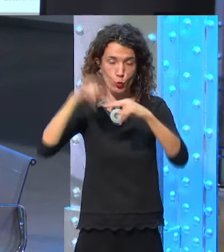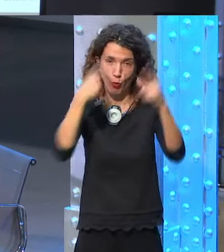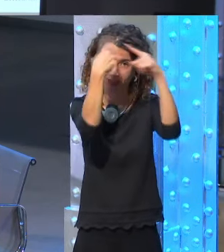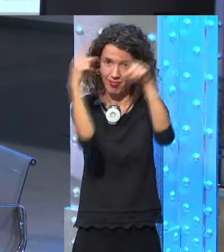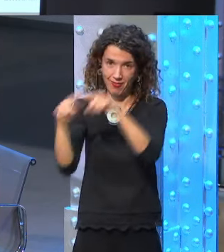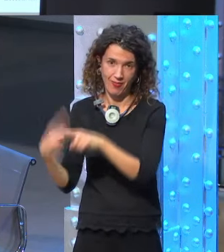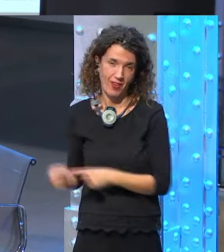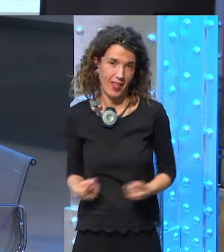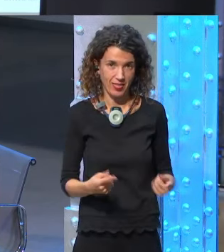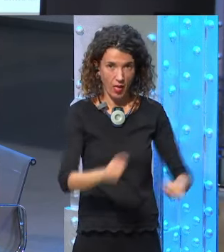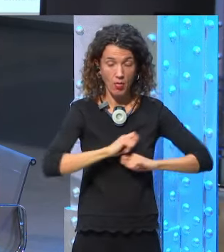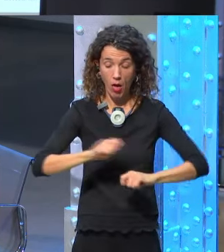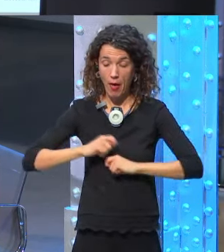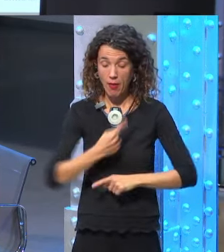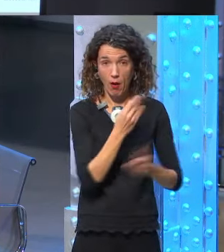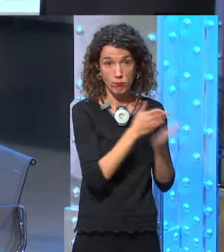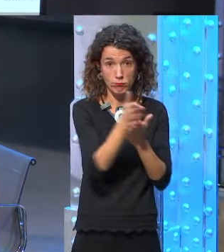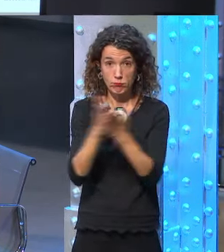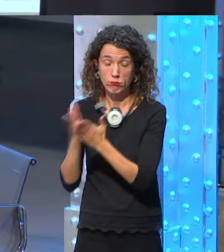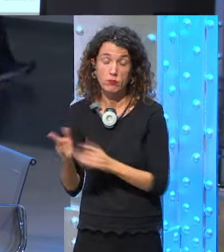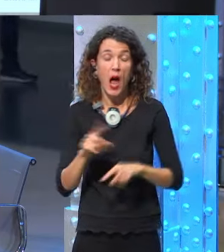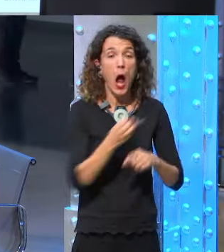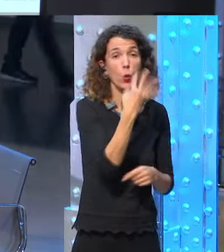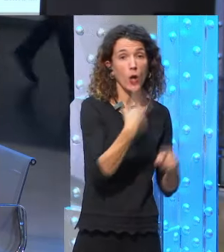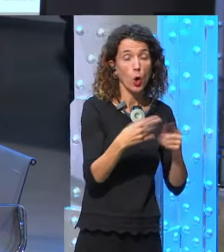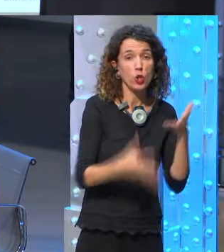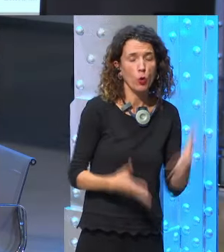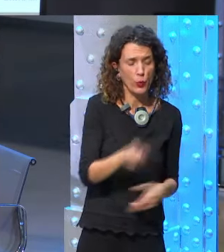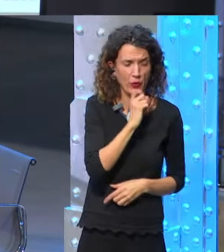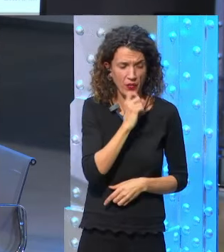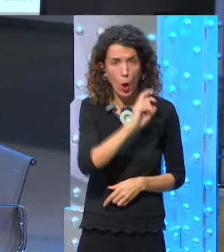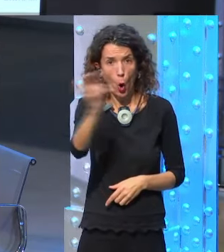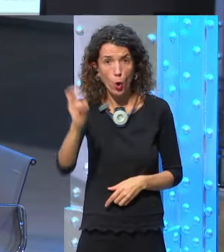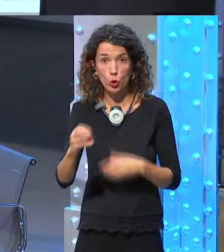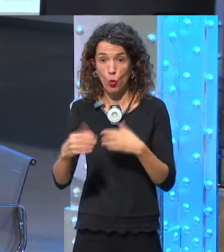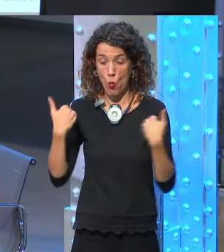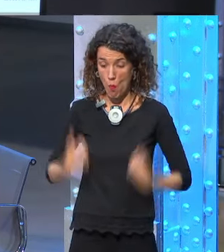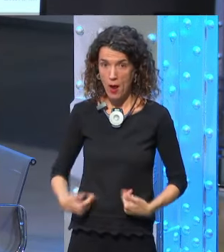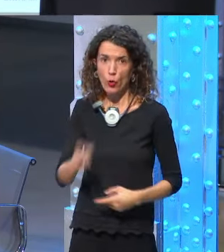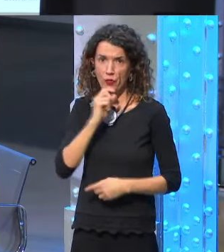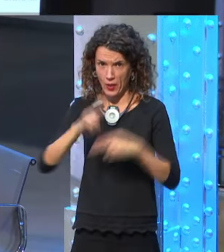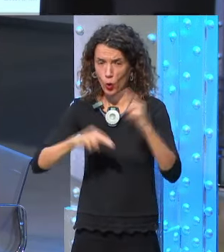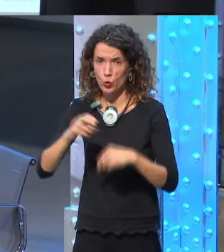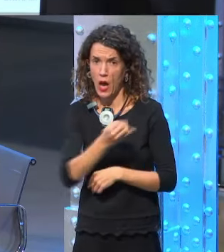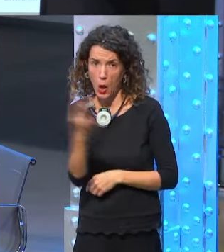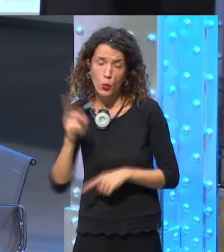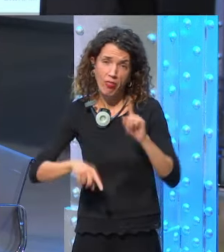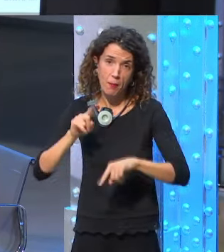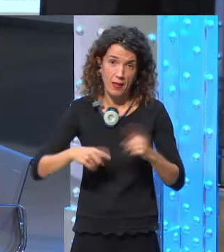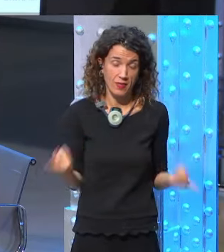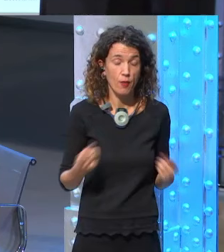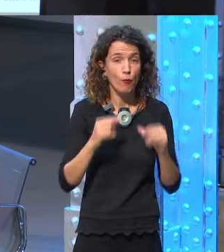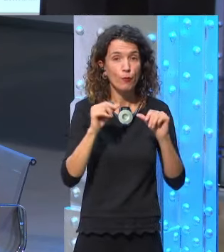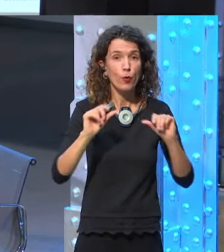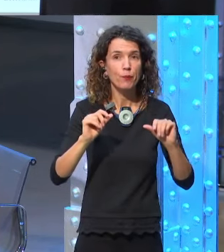which are very difficult for a robot to do, and the same for the human, and that naturally leads to new construction forms that